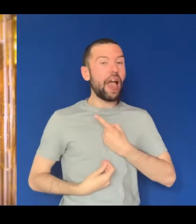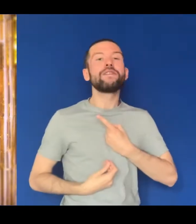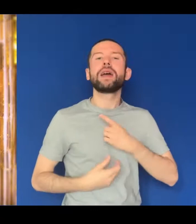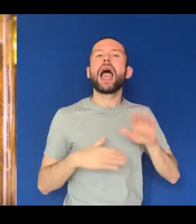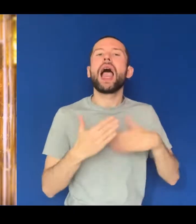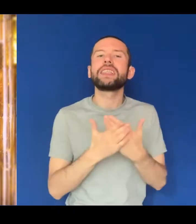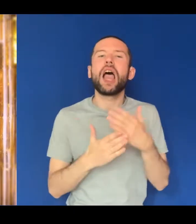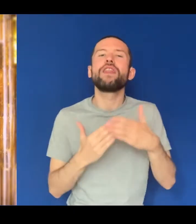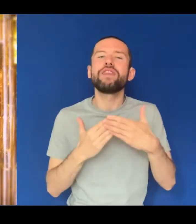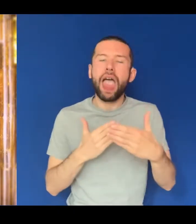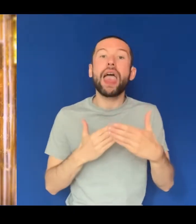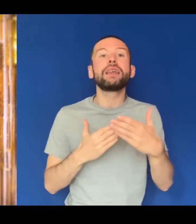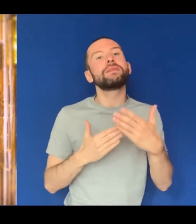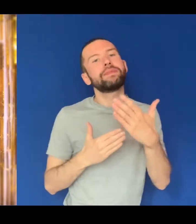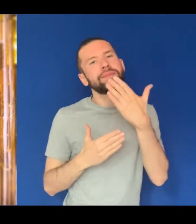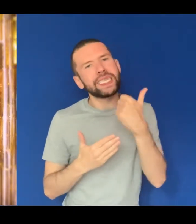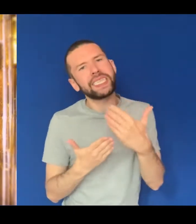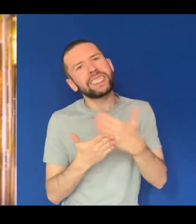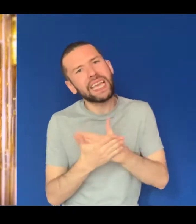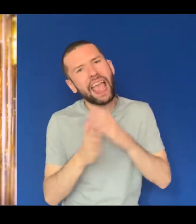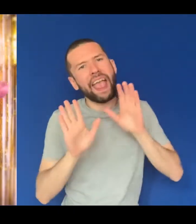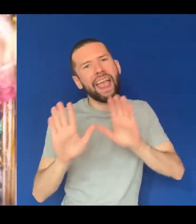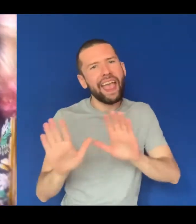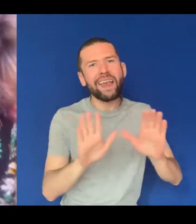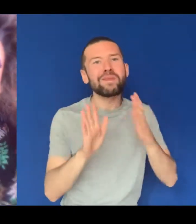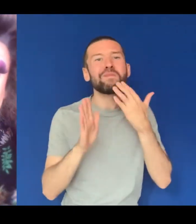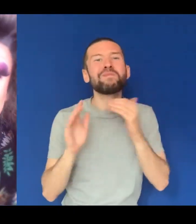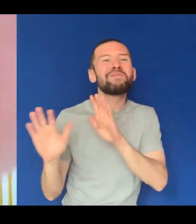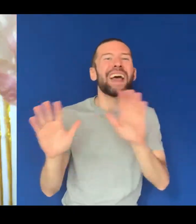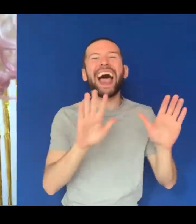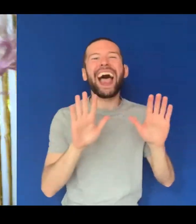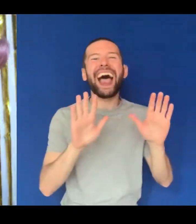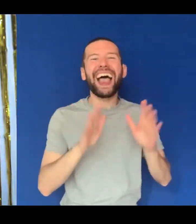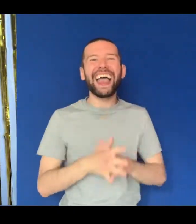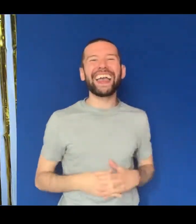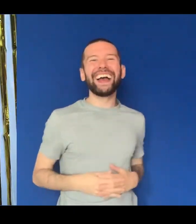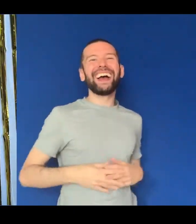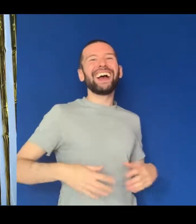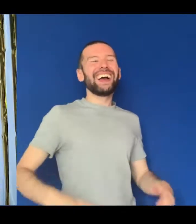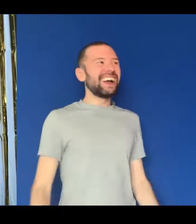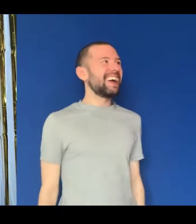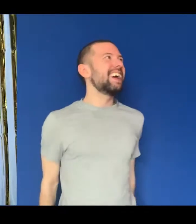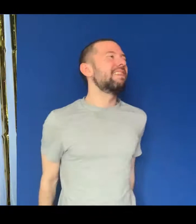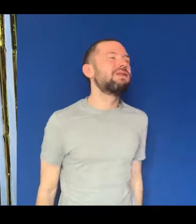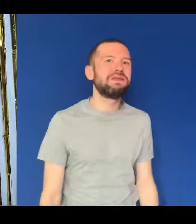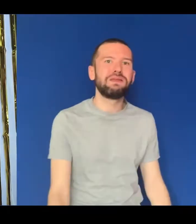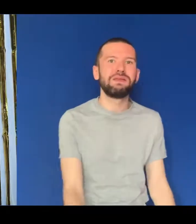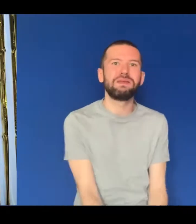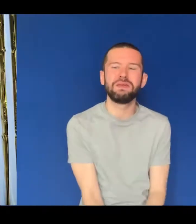writing in and stay safe, divas. Bye.